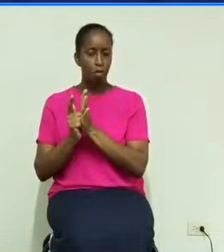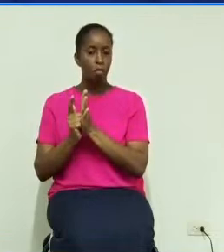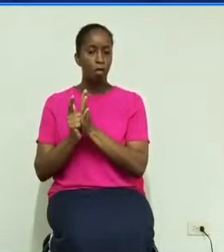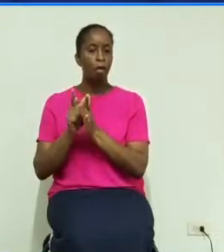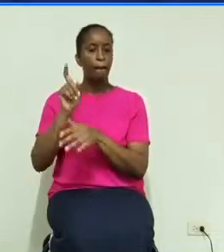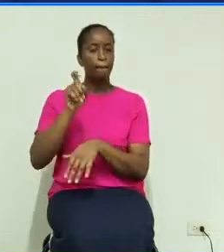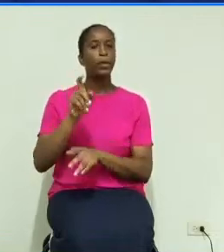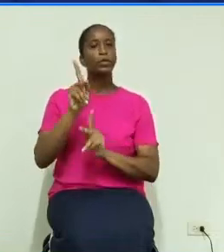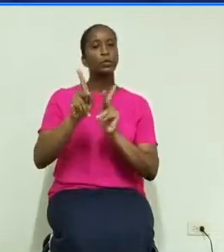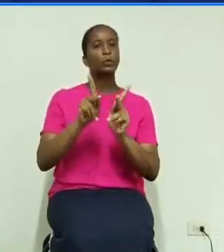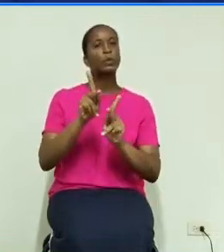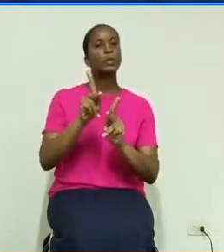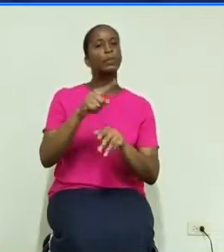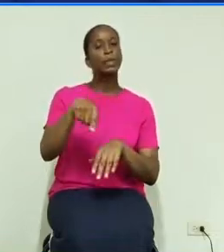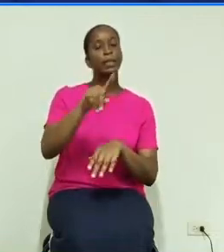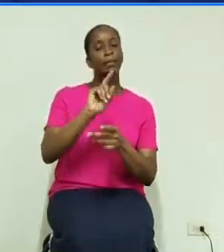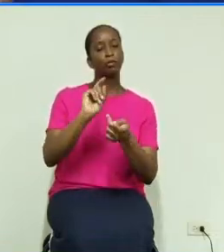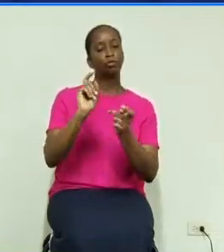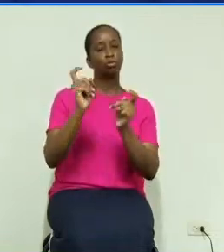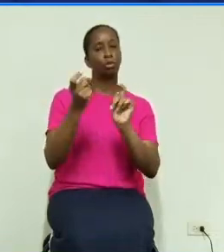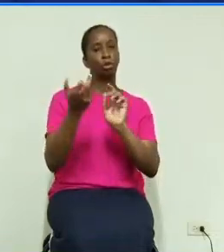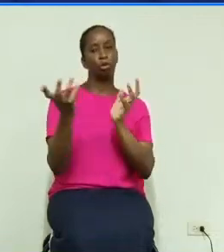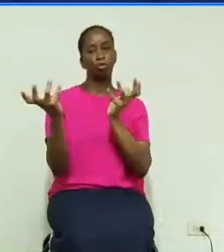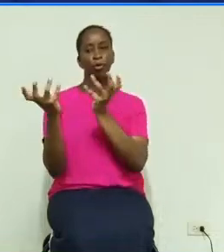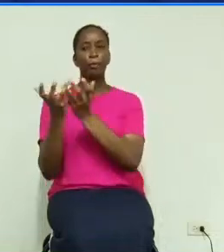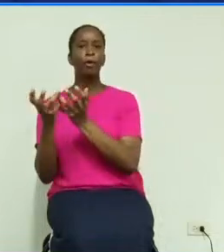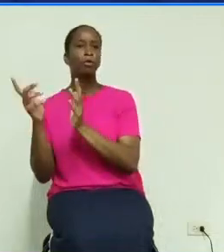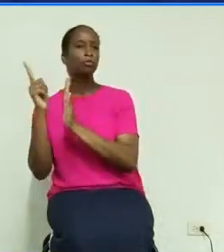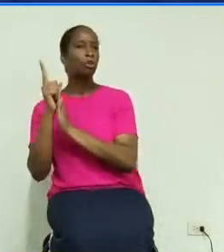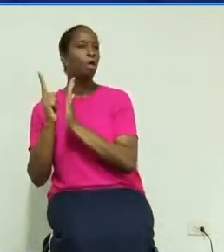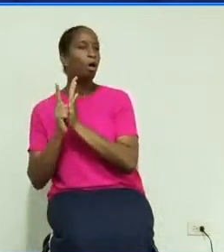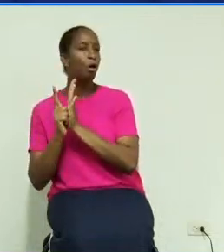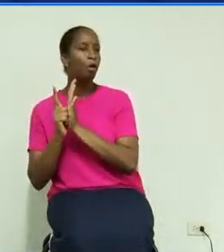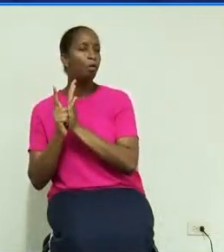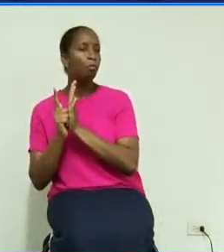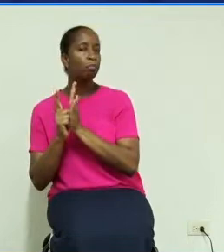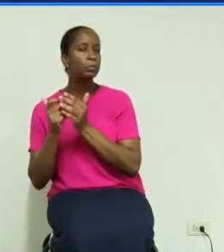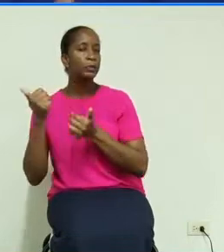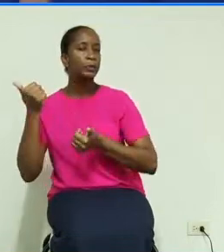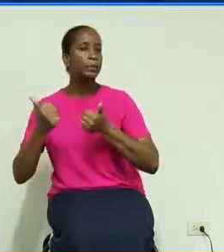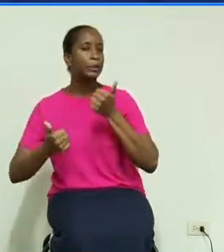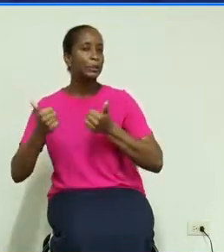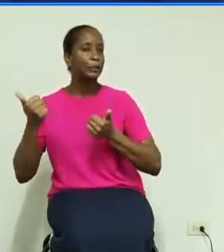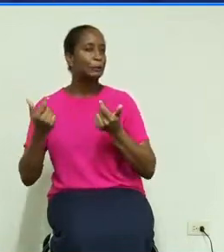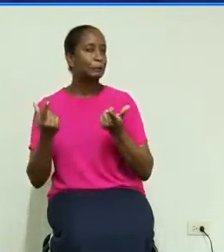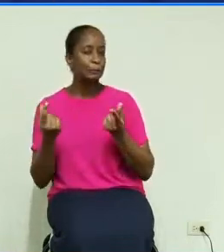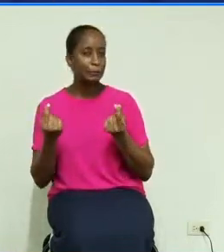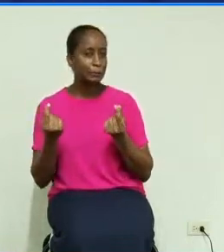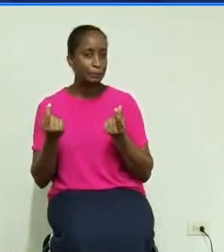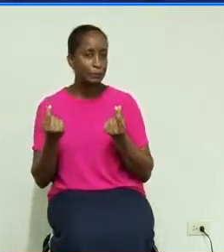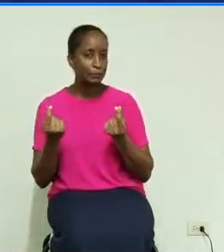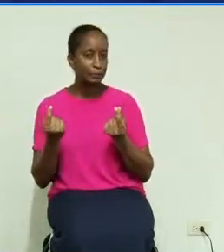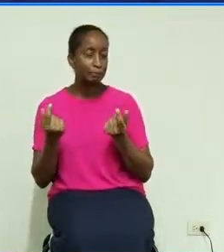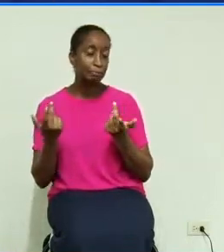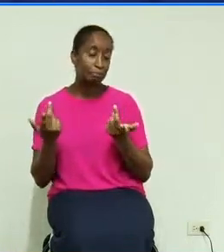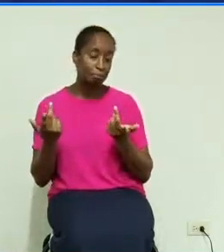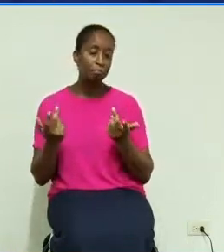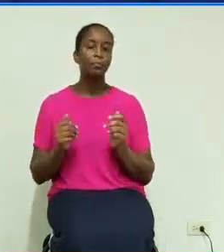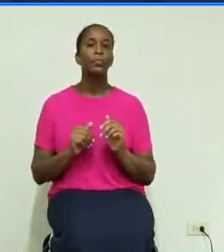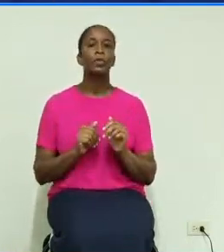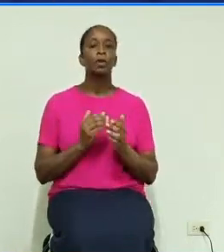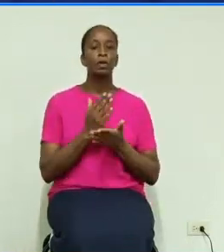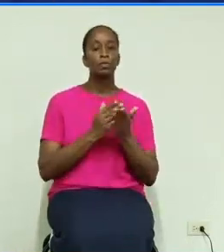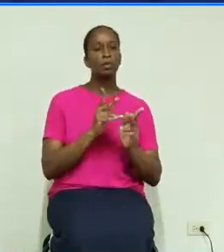perceptions, people's beliefs about who should participate and who perhaps should represent them in politics.